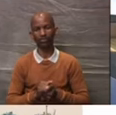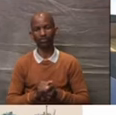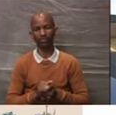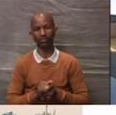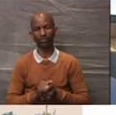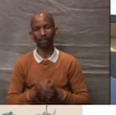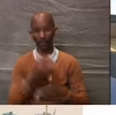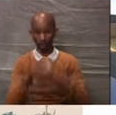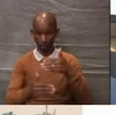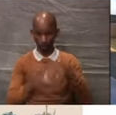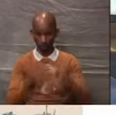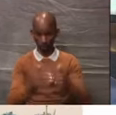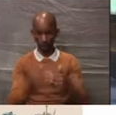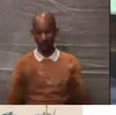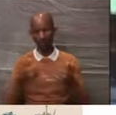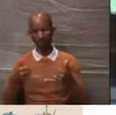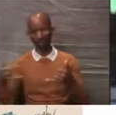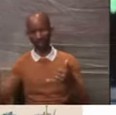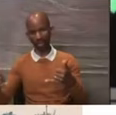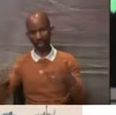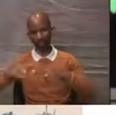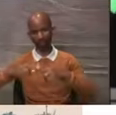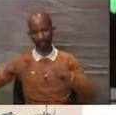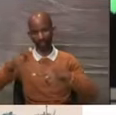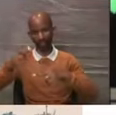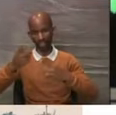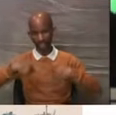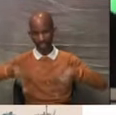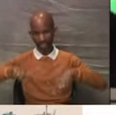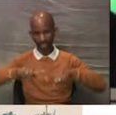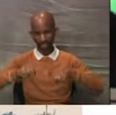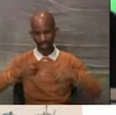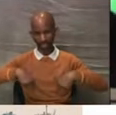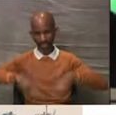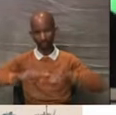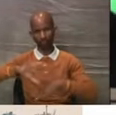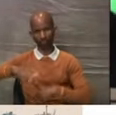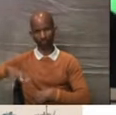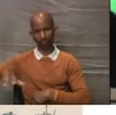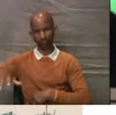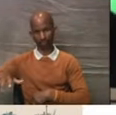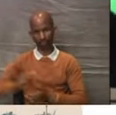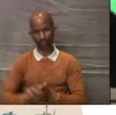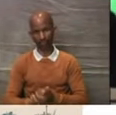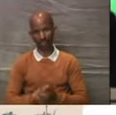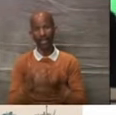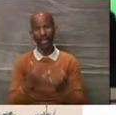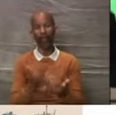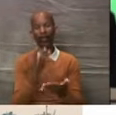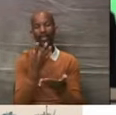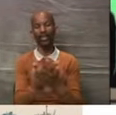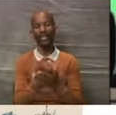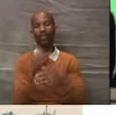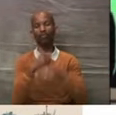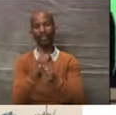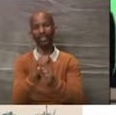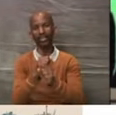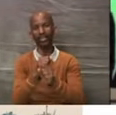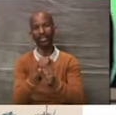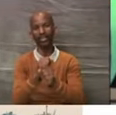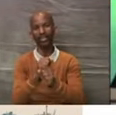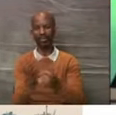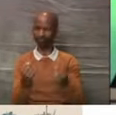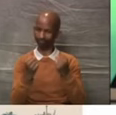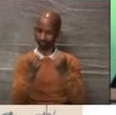To continue on the line of investment in our province so that we can create